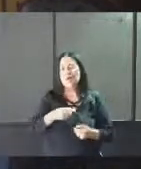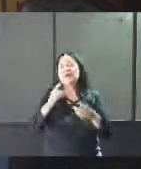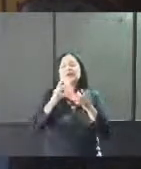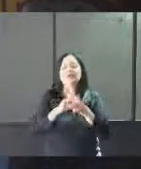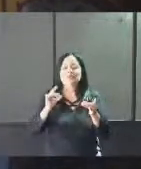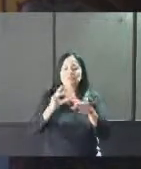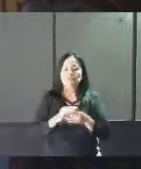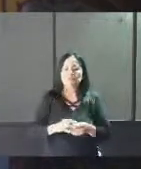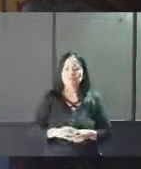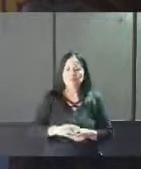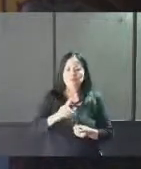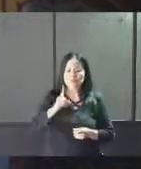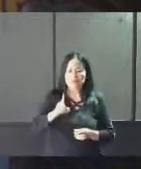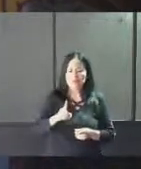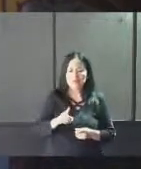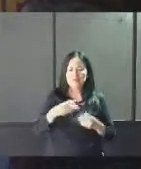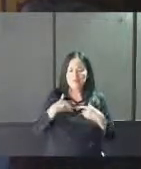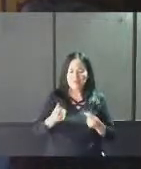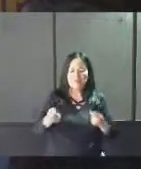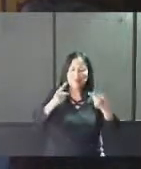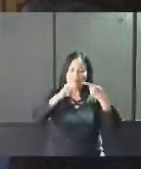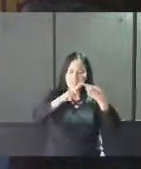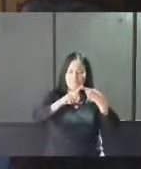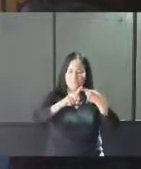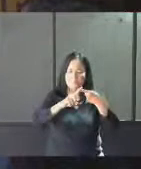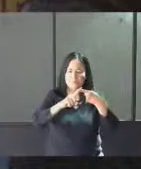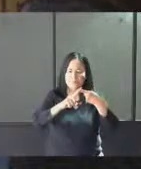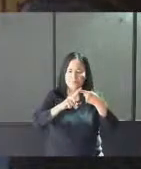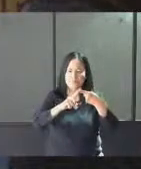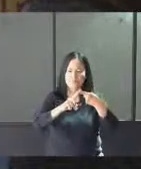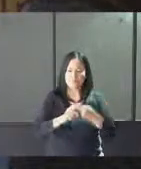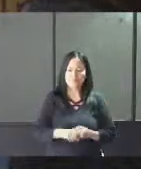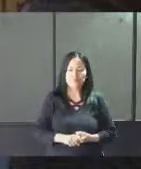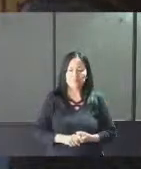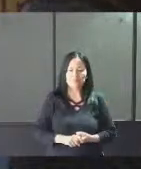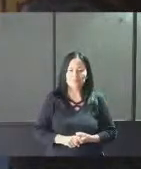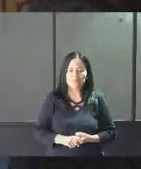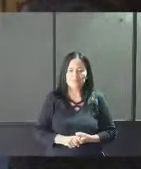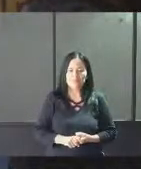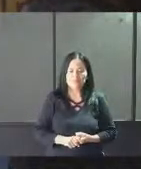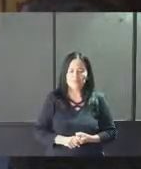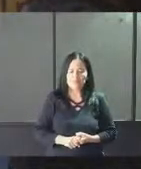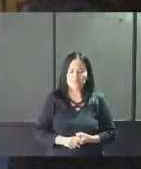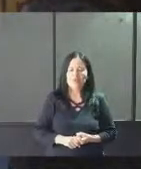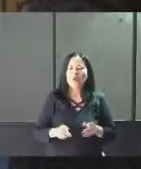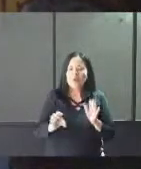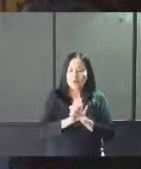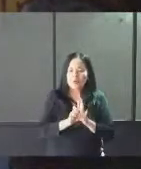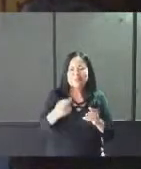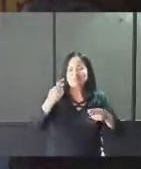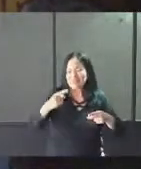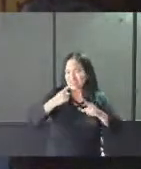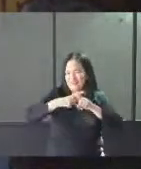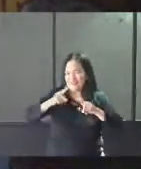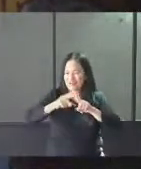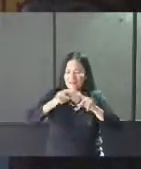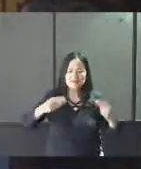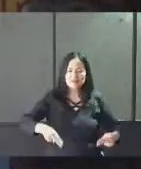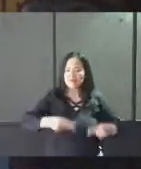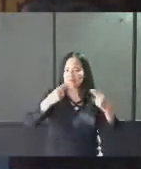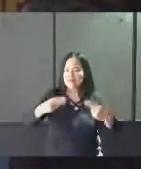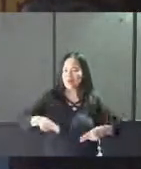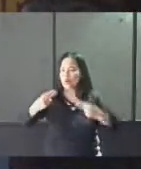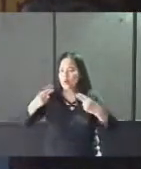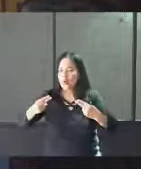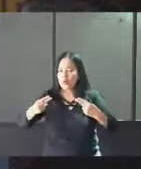you that we should tackle collectively. One has to do with that transformative market model,